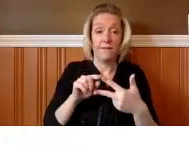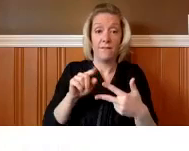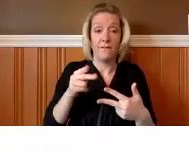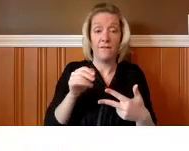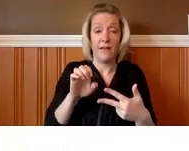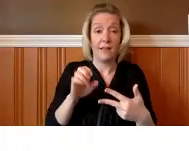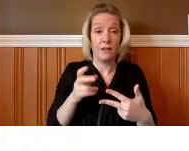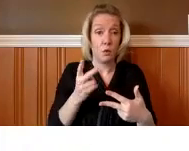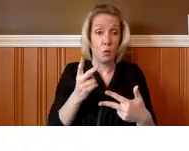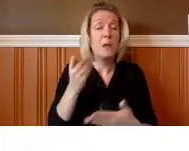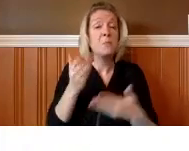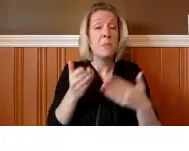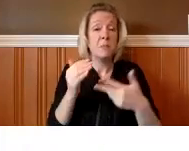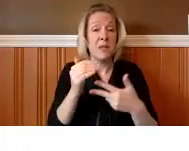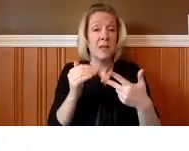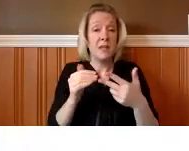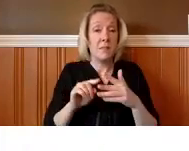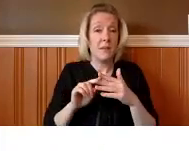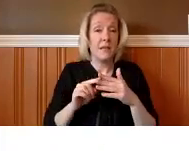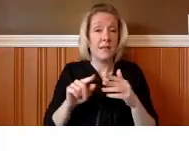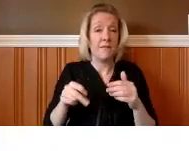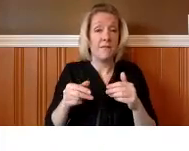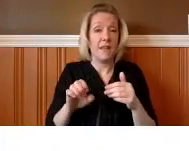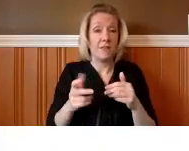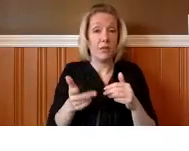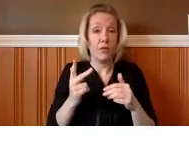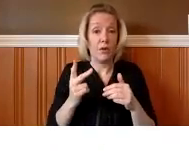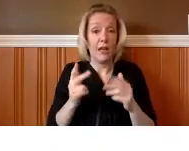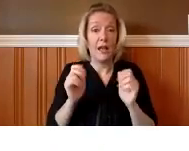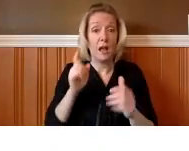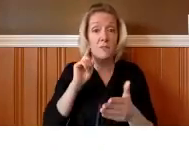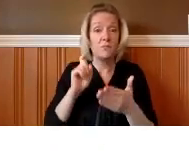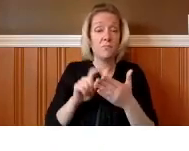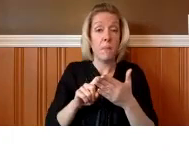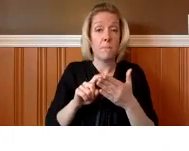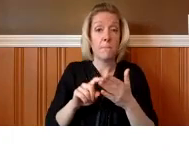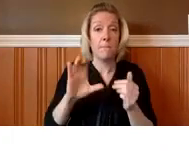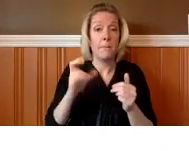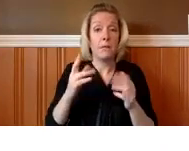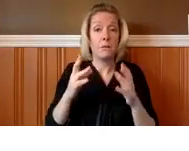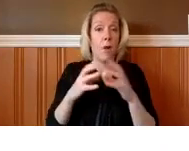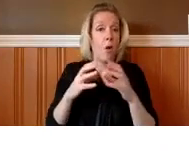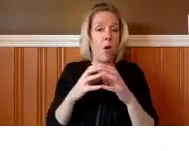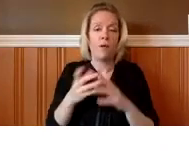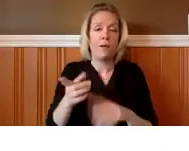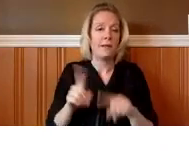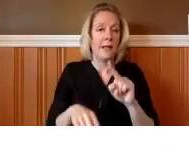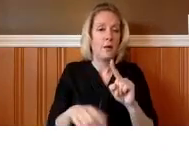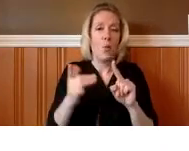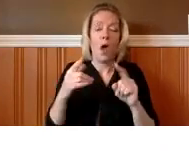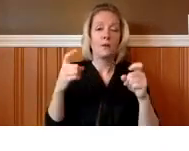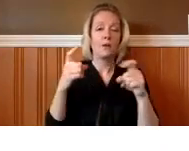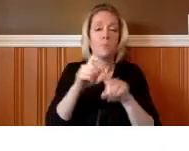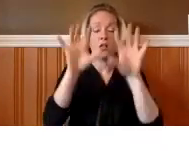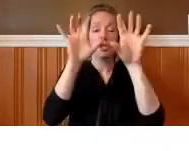even into phase 3, is not going to be able to find that beach ball because the array is too complex. I don't know if